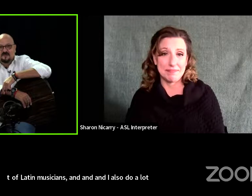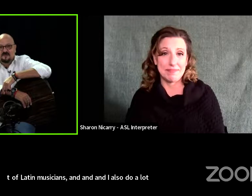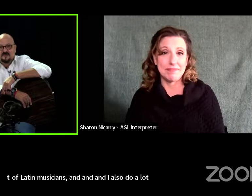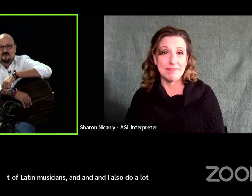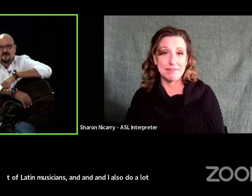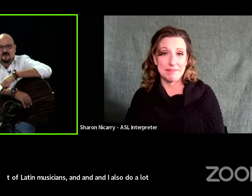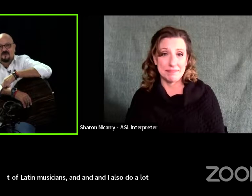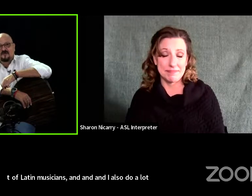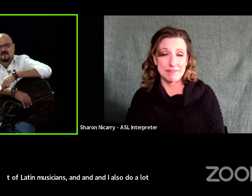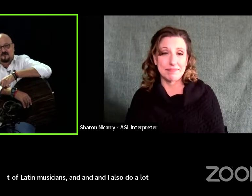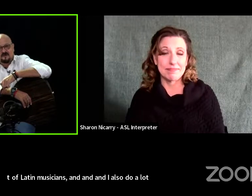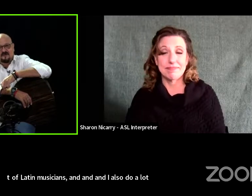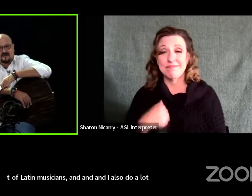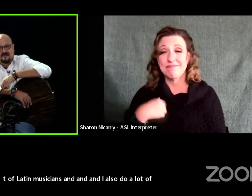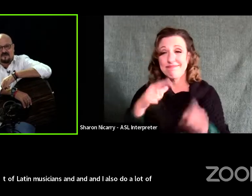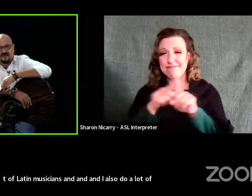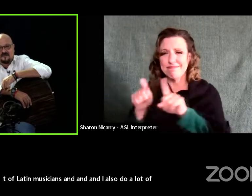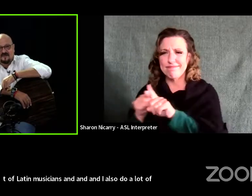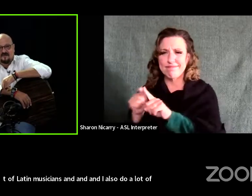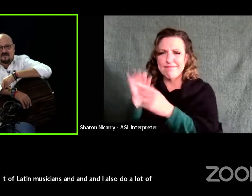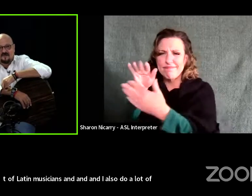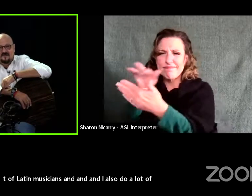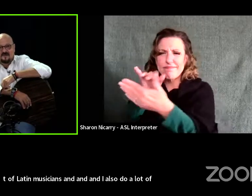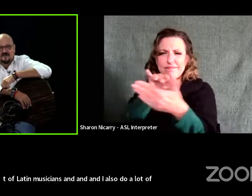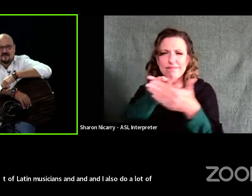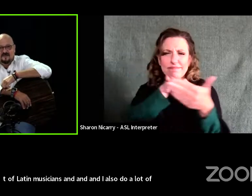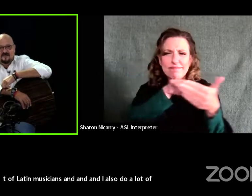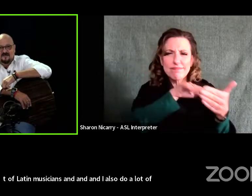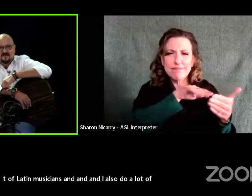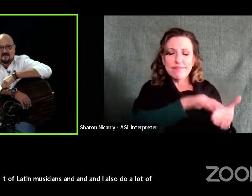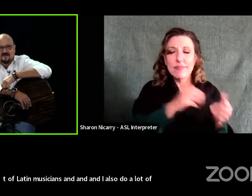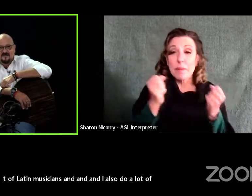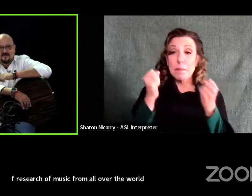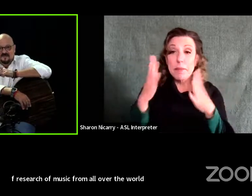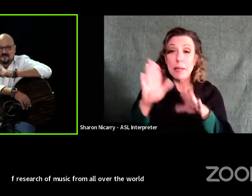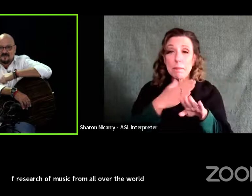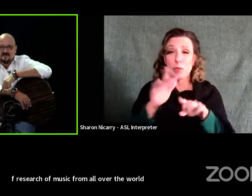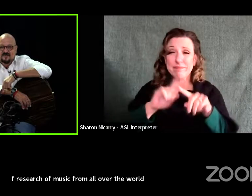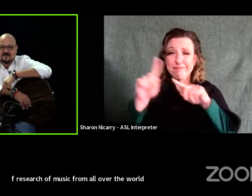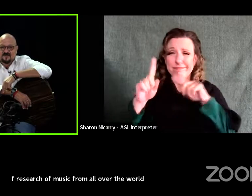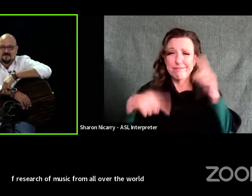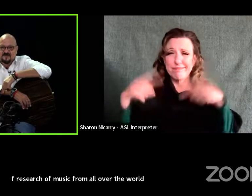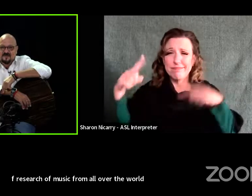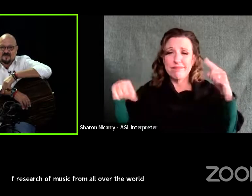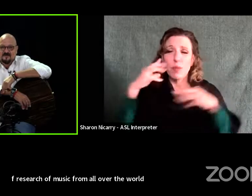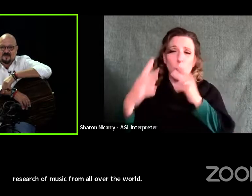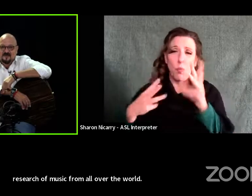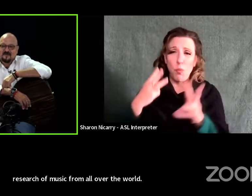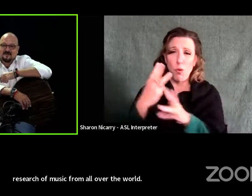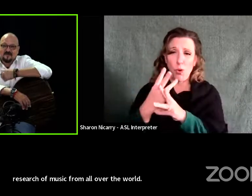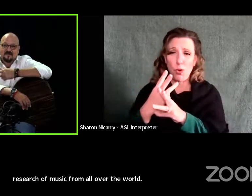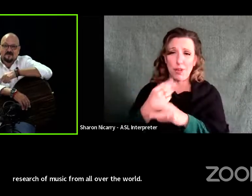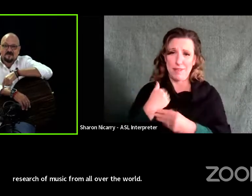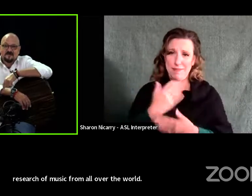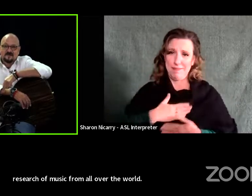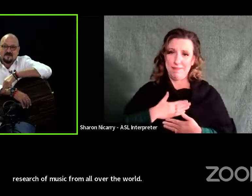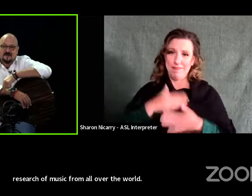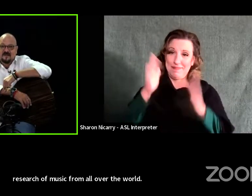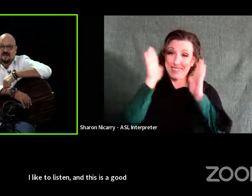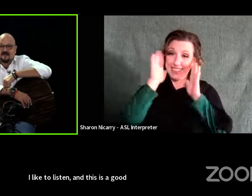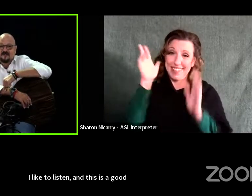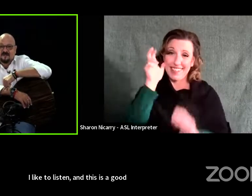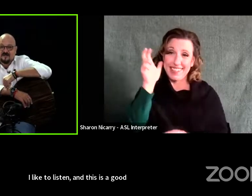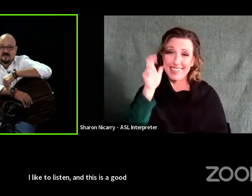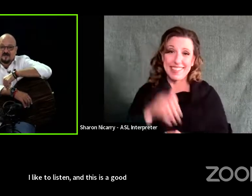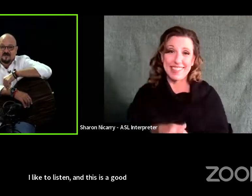research of music from all over the world. I like to listen. And this is a good something and a good tip to